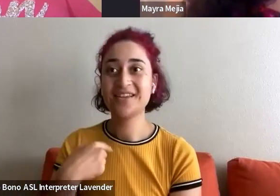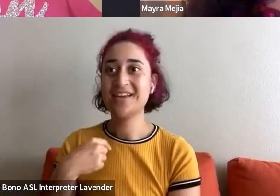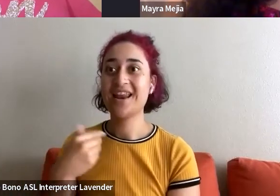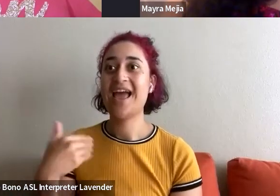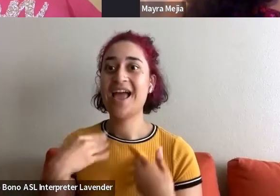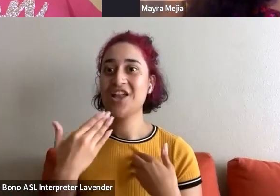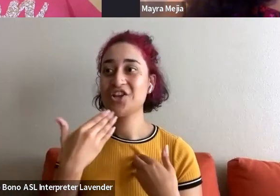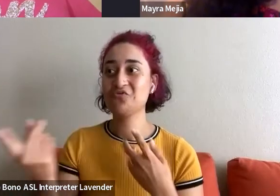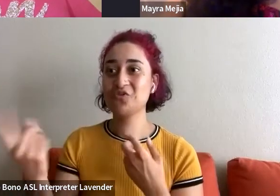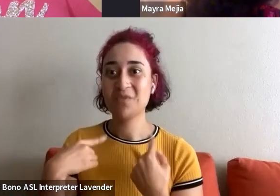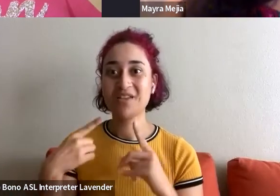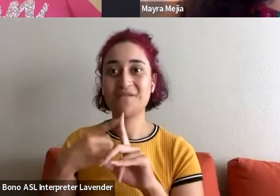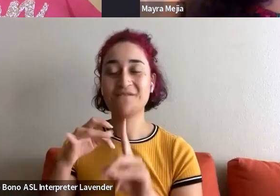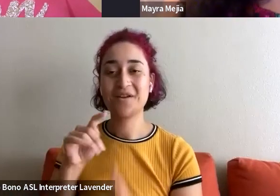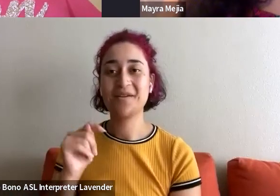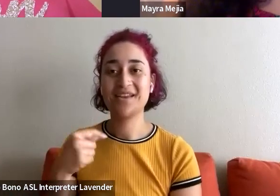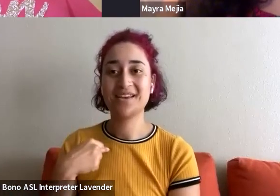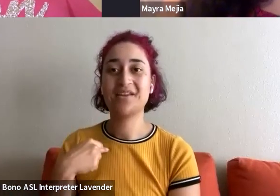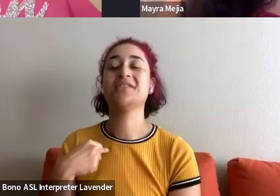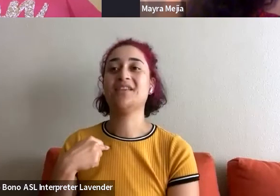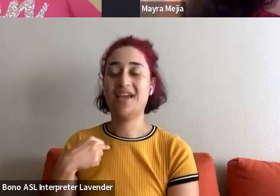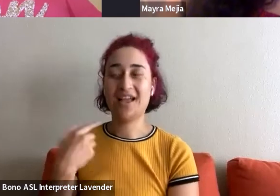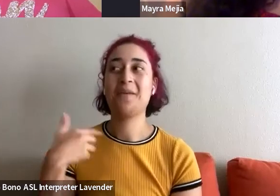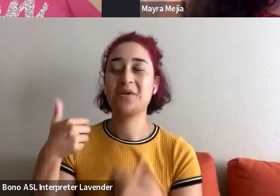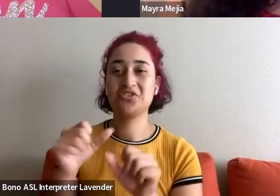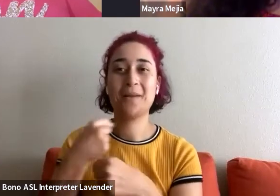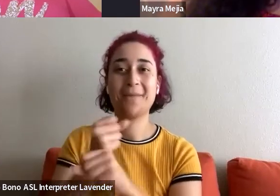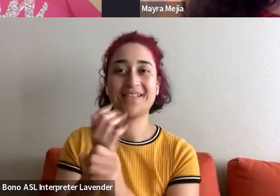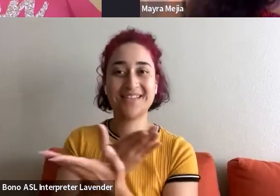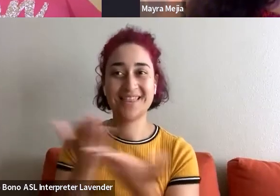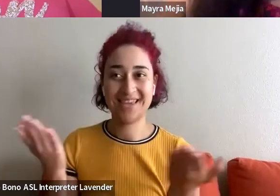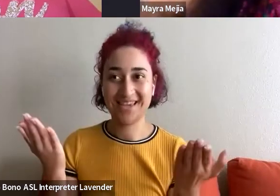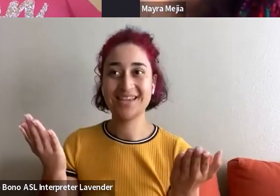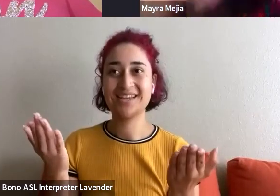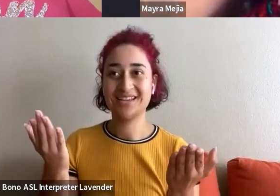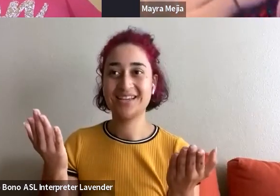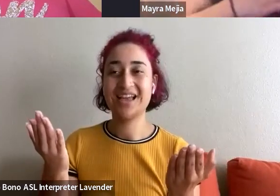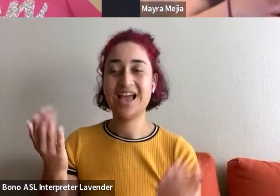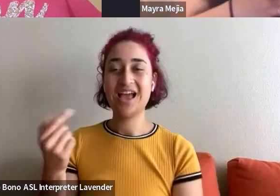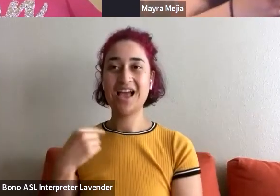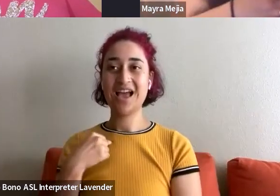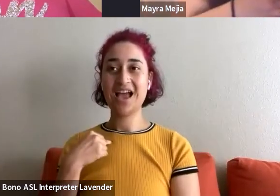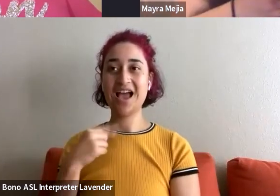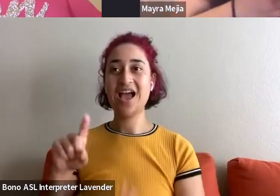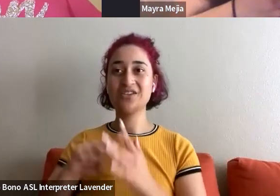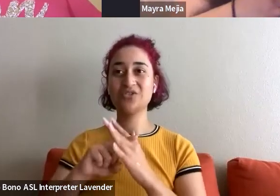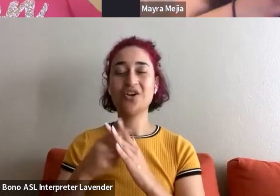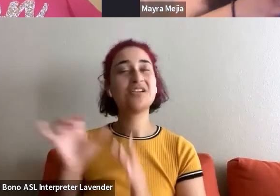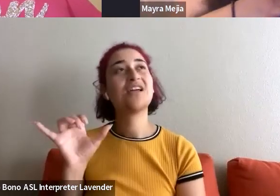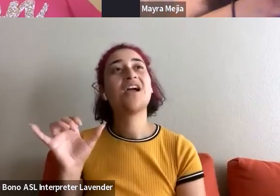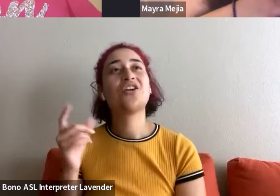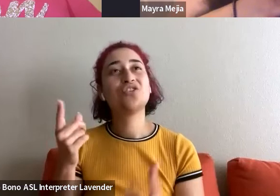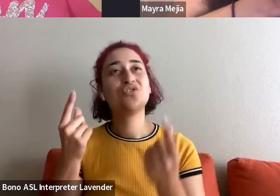out of it. So I'm like, I'm going to try to make this a thing. So I started doing